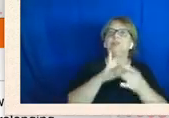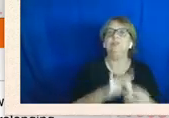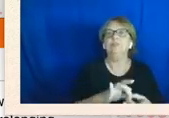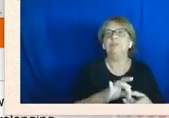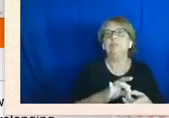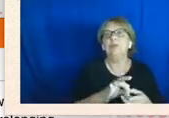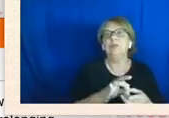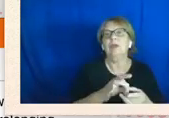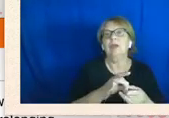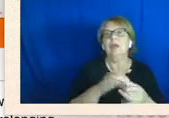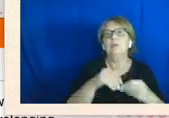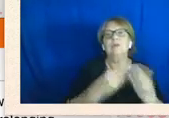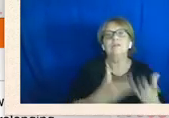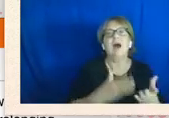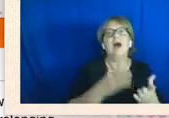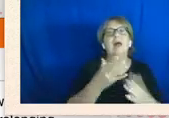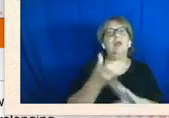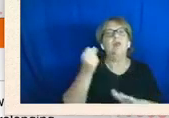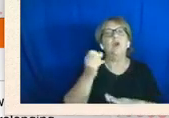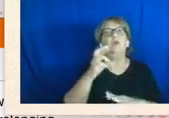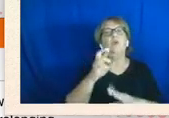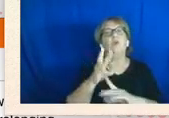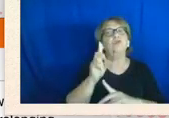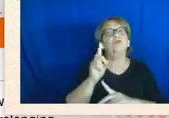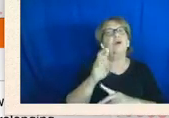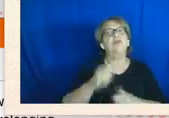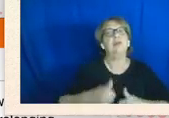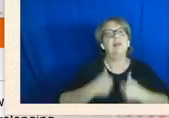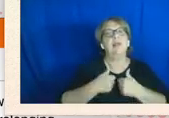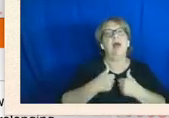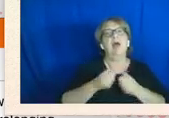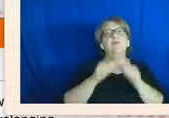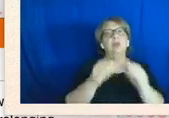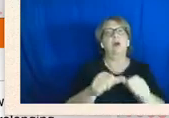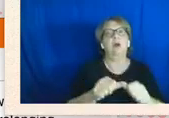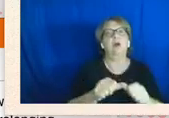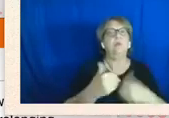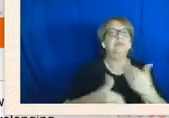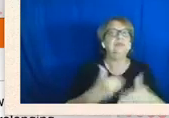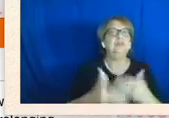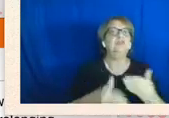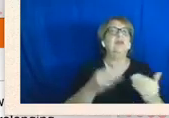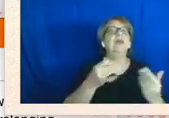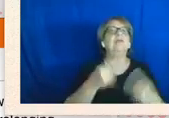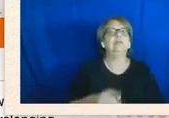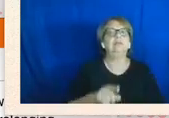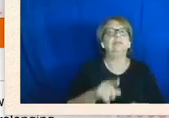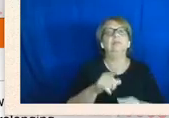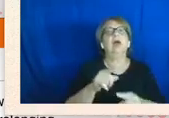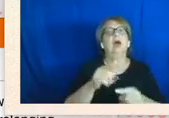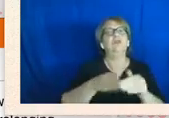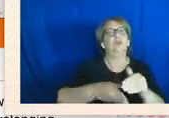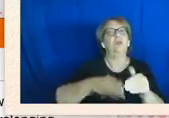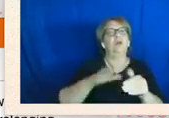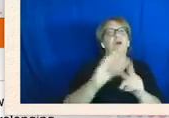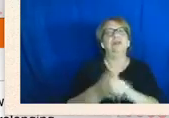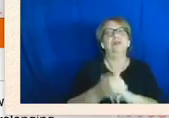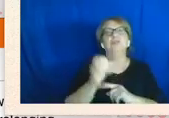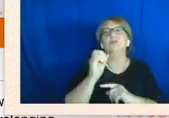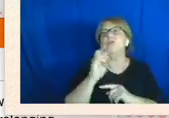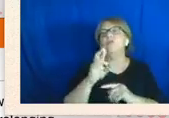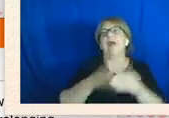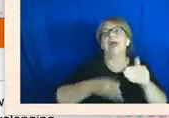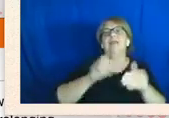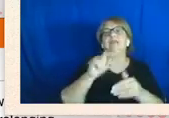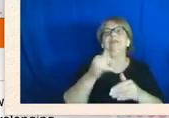life prolonging procedures in the event of a terminal condition, end-stage condition, or persistent vegetative